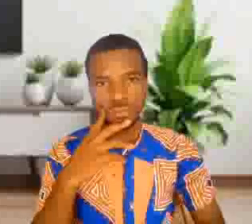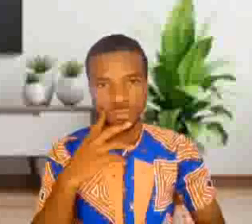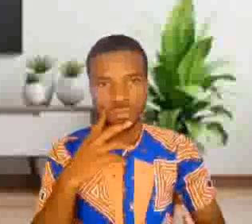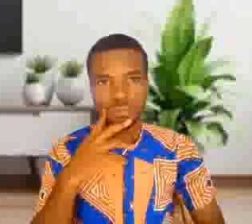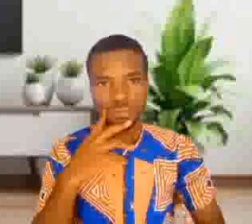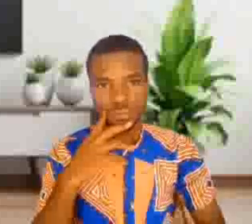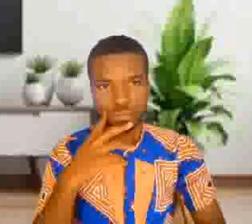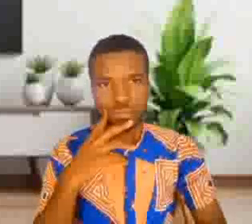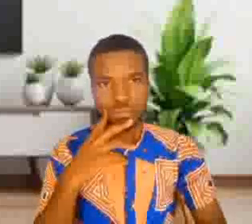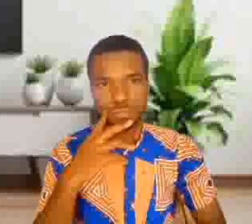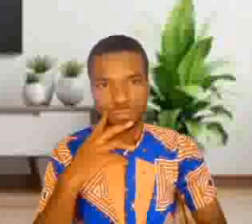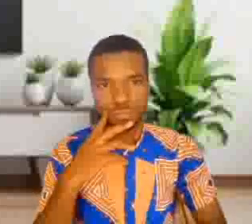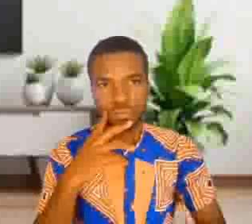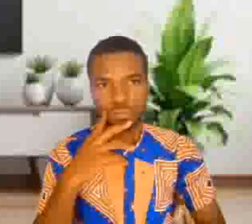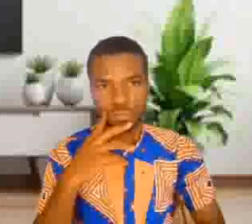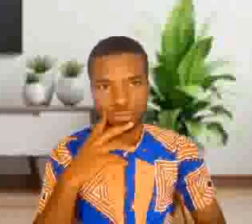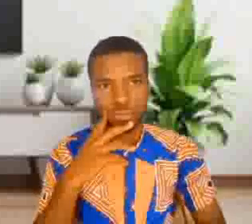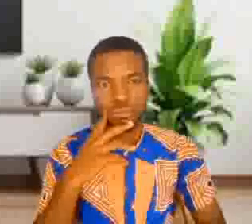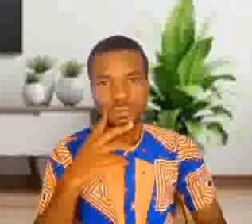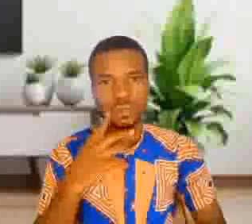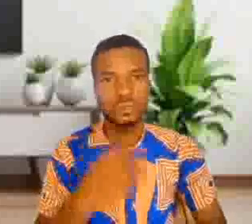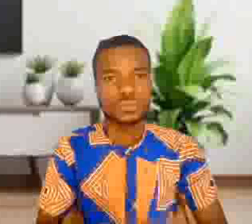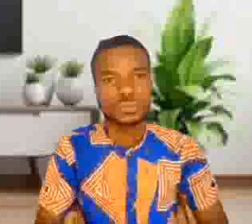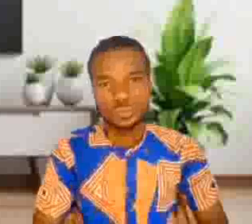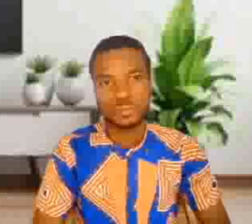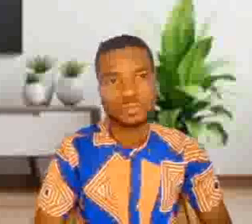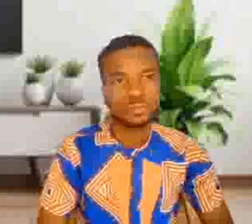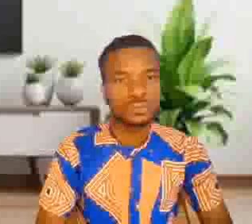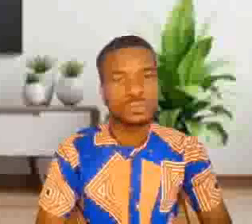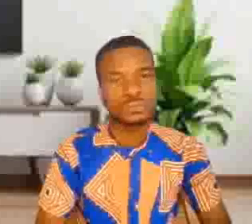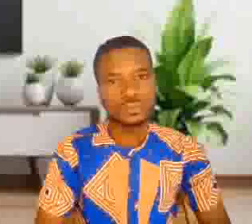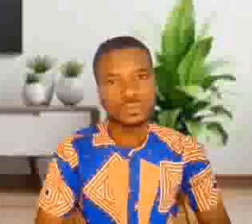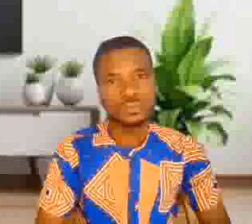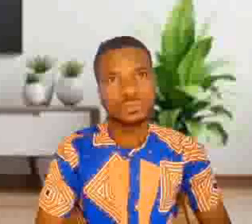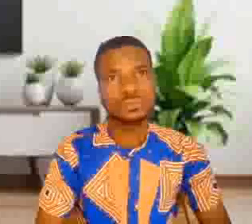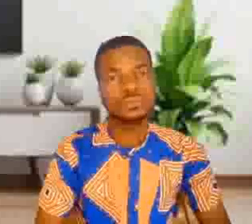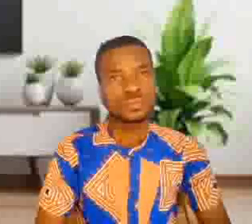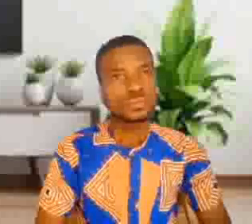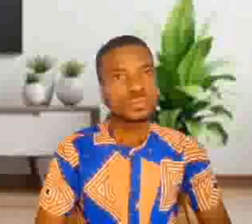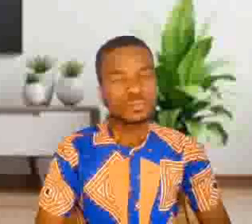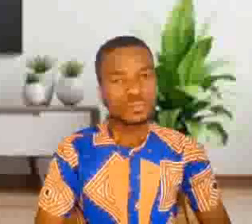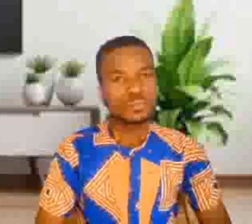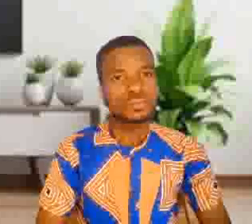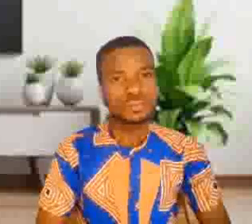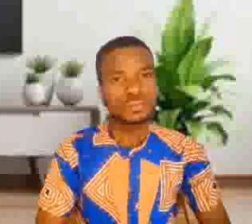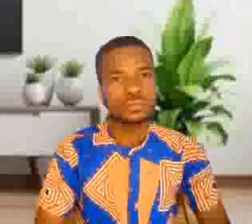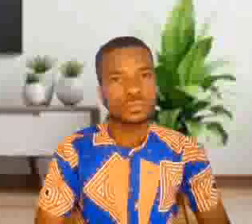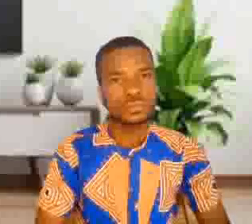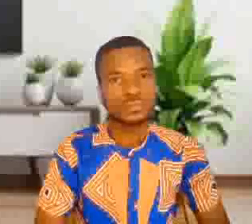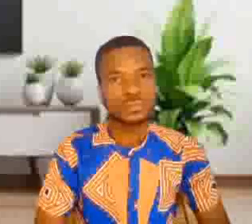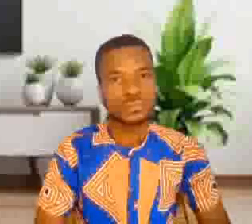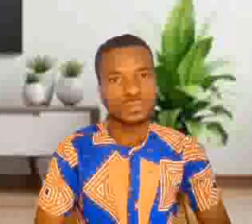the world that was destroyed. This morning, it's not my job to bring